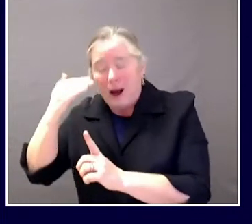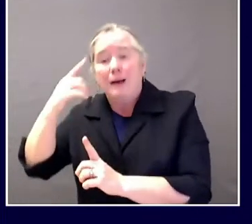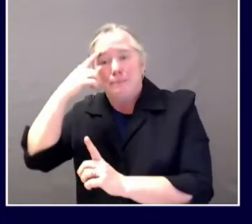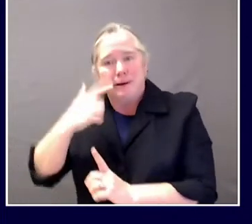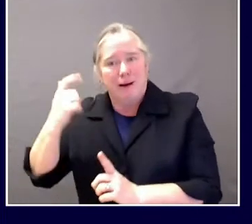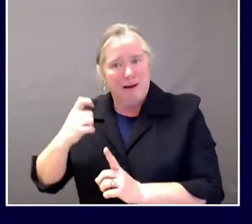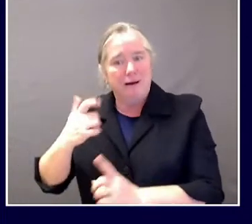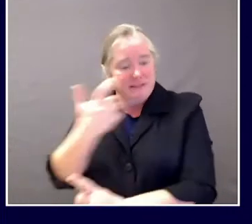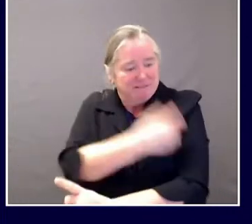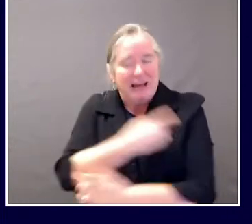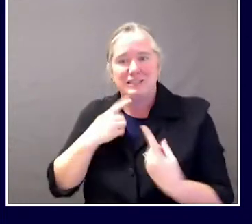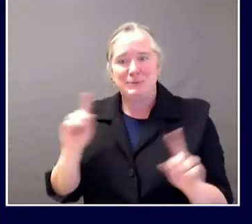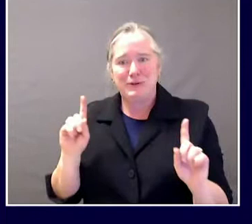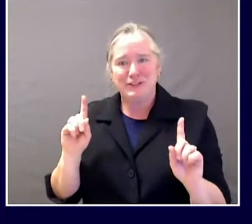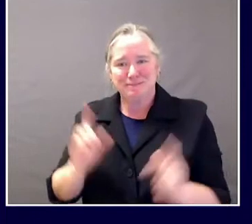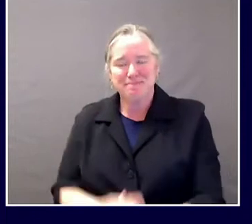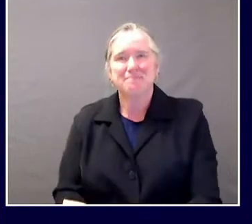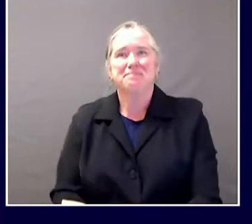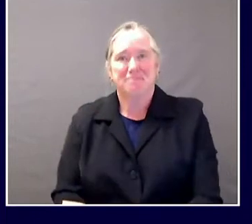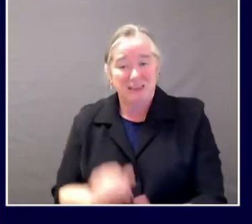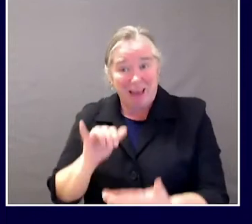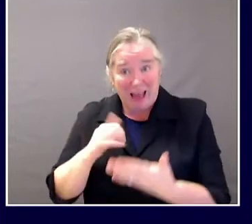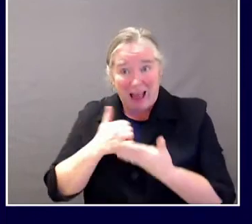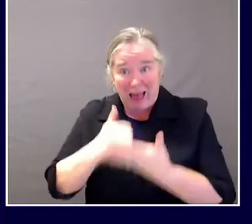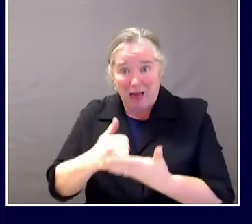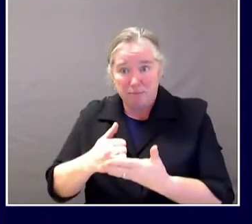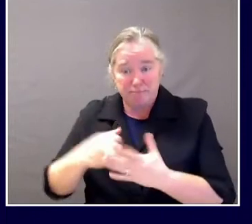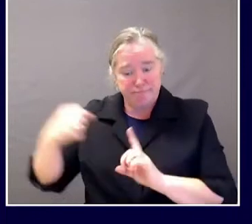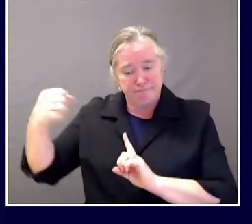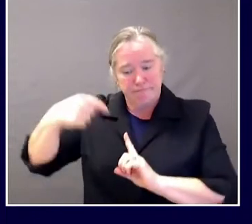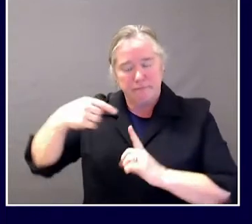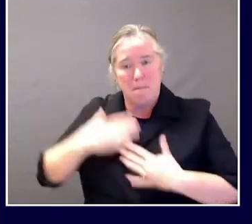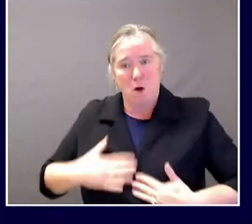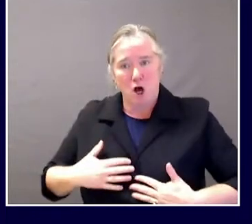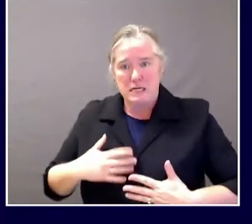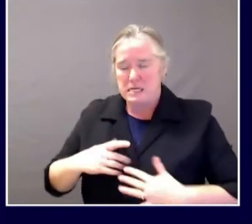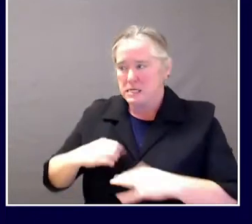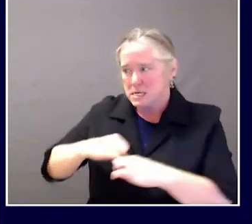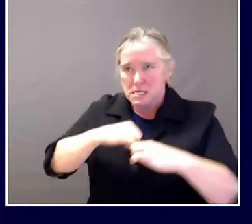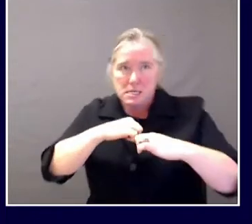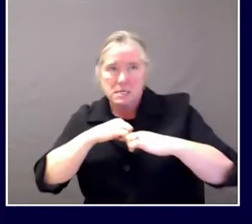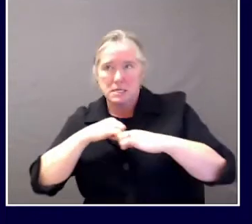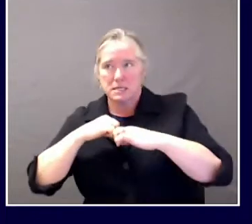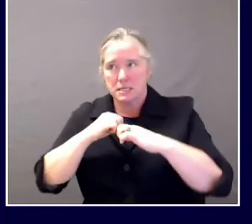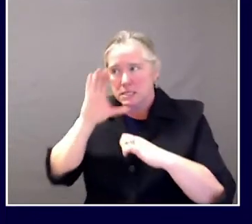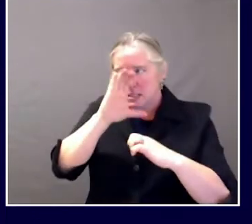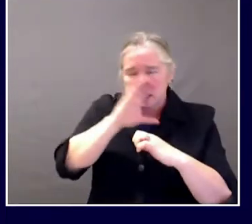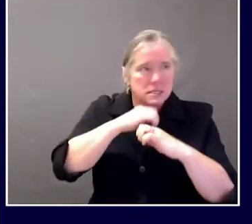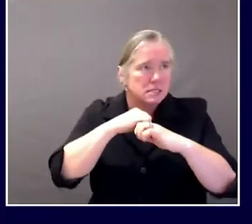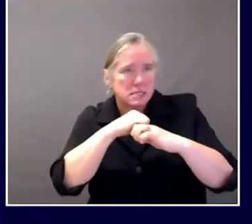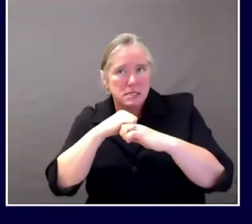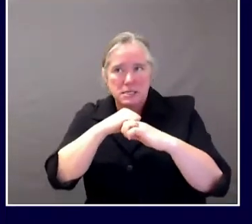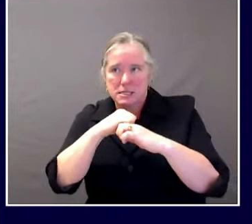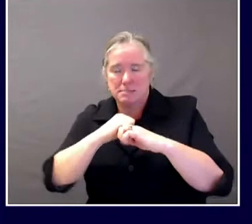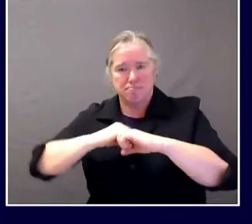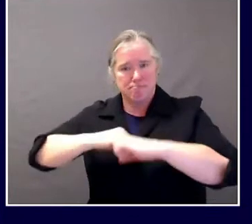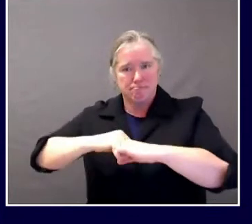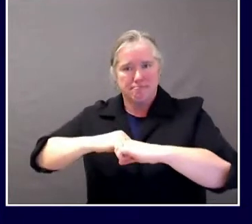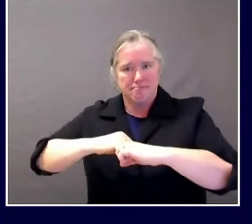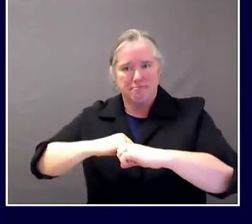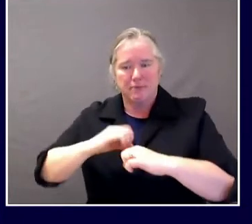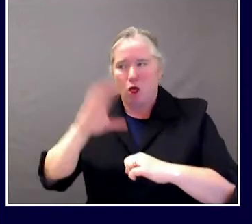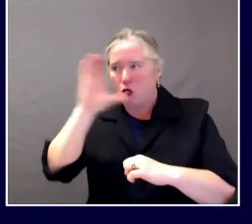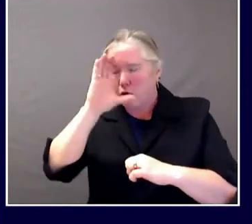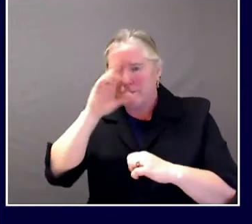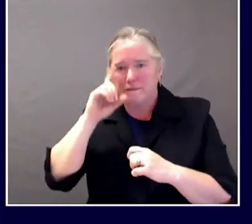supposed to do in helping your body spur along and create those antibodies that will keep you safe